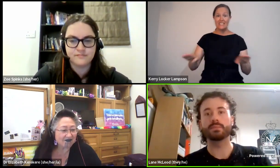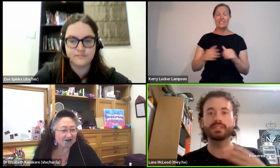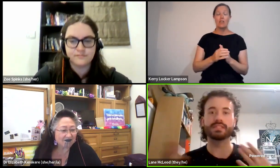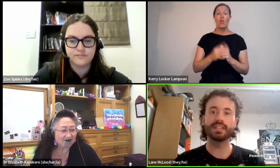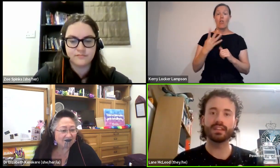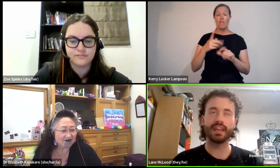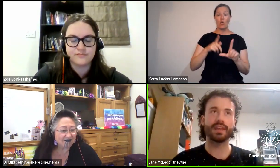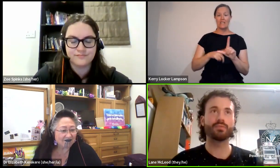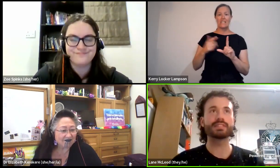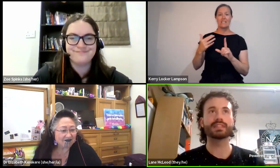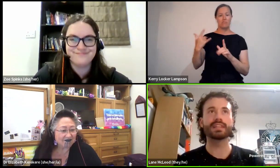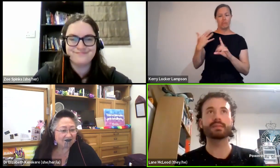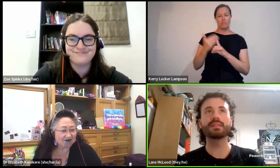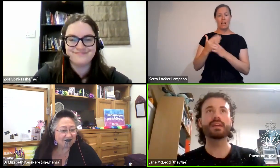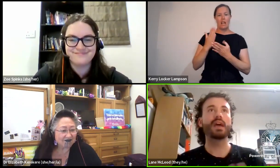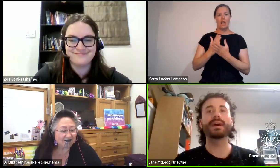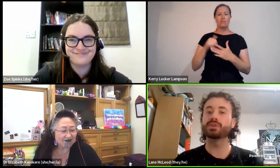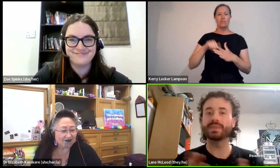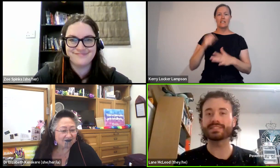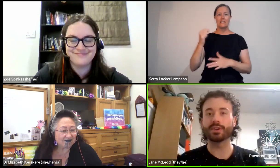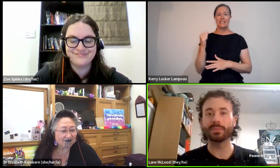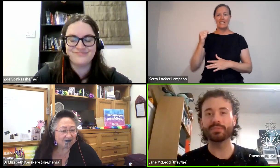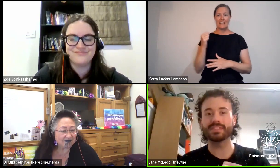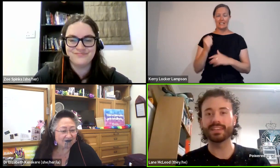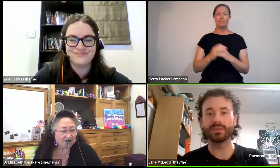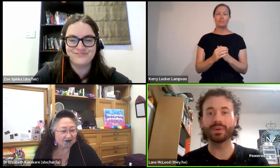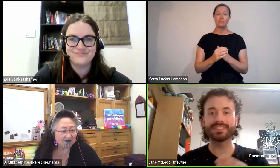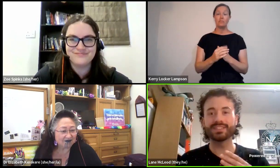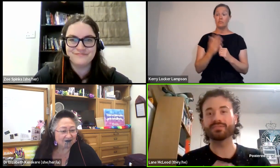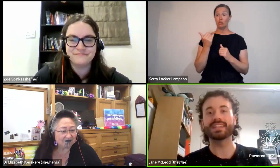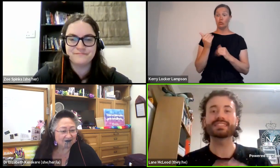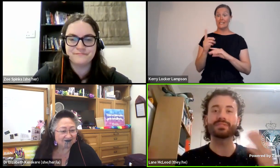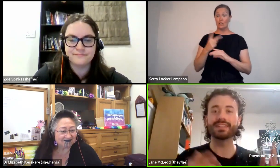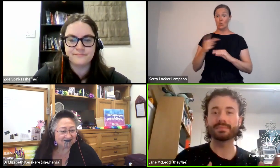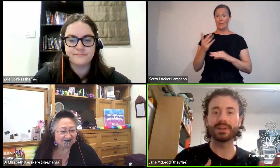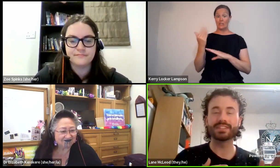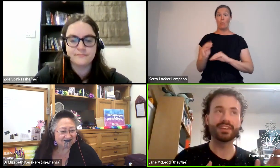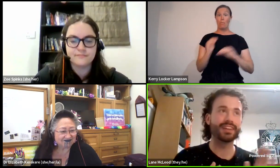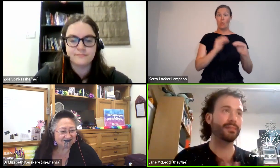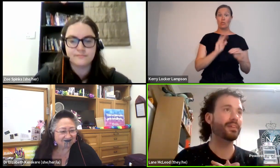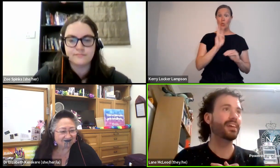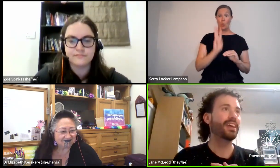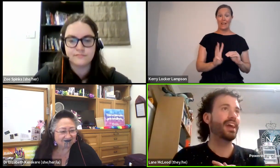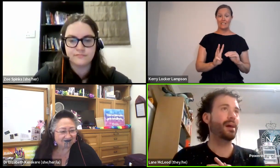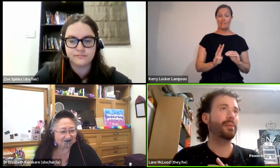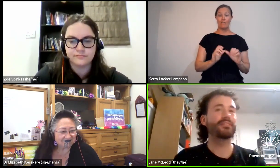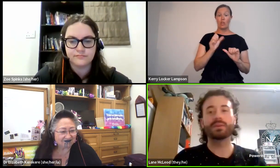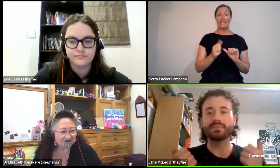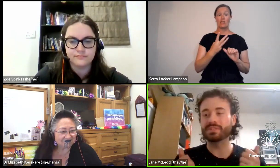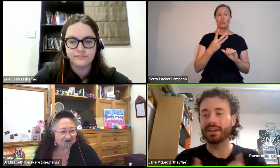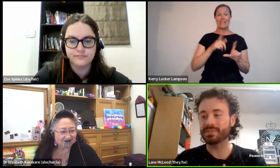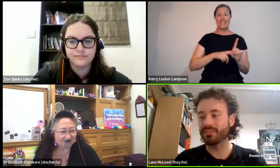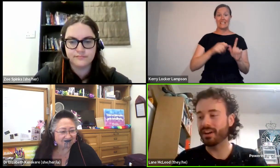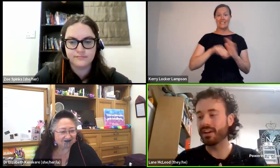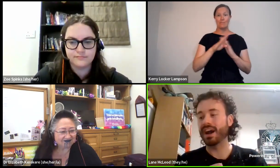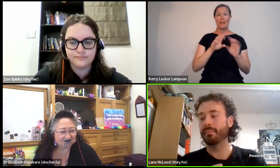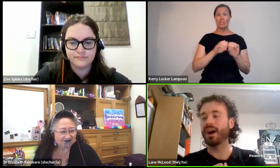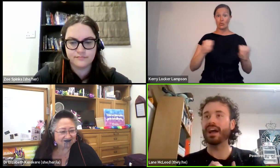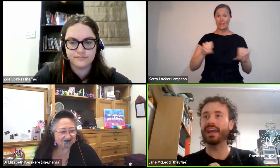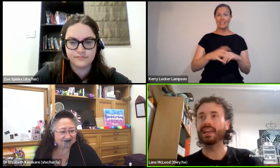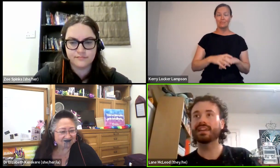in Otipoti, Dunedin, and have recently, about 2 weeks ago, moved to Wellington for the next 3 years of my degree, and I'm having a wonderful time so